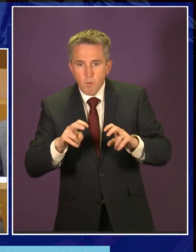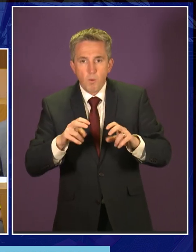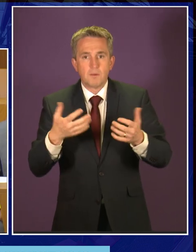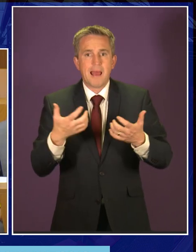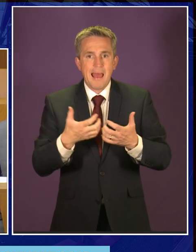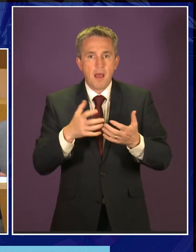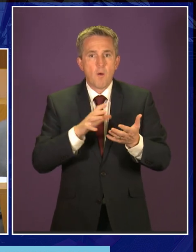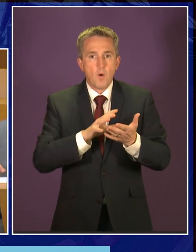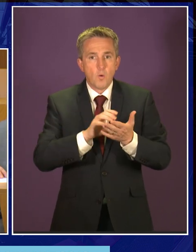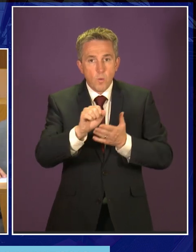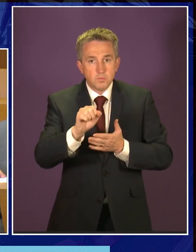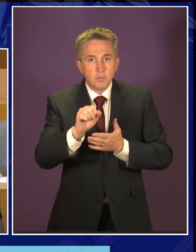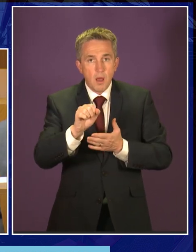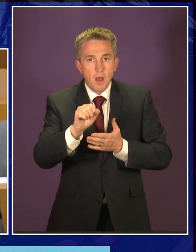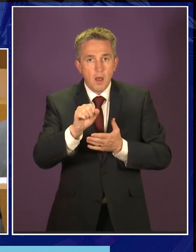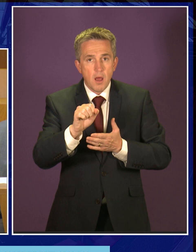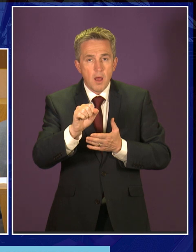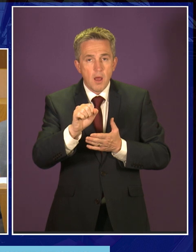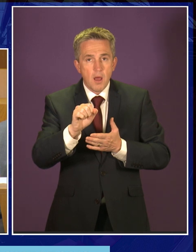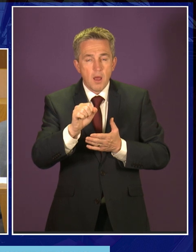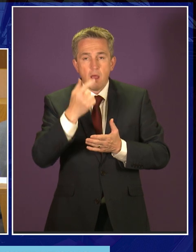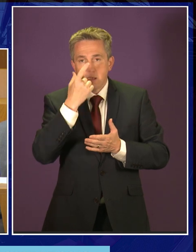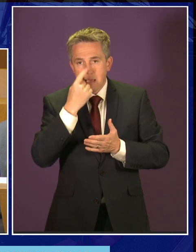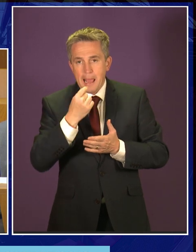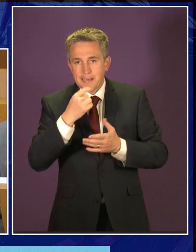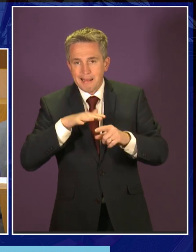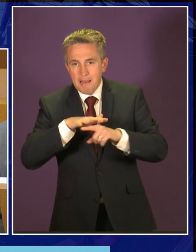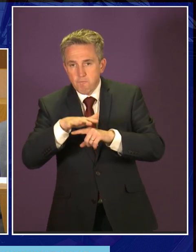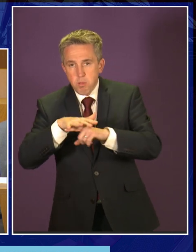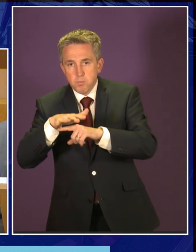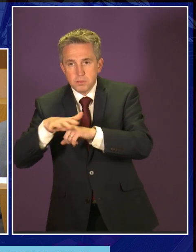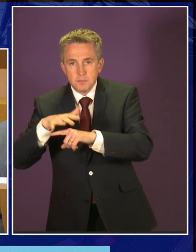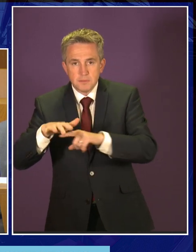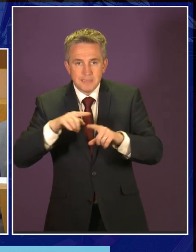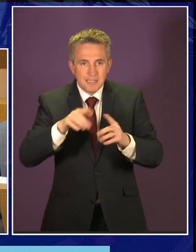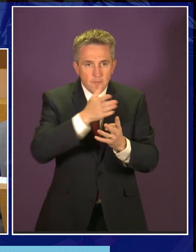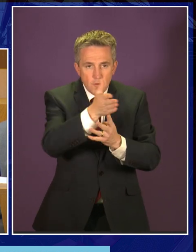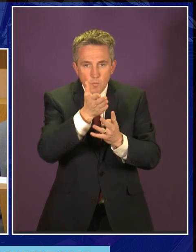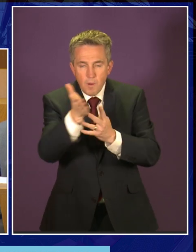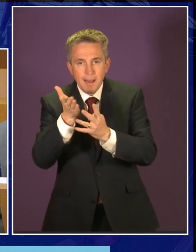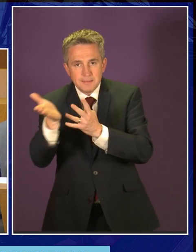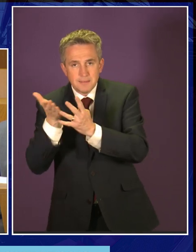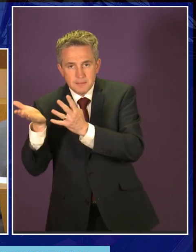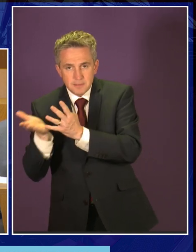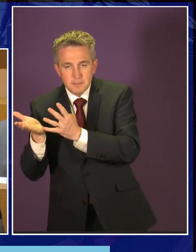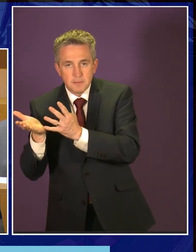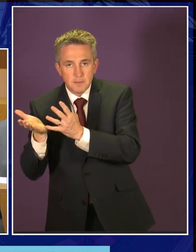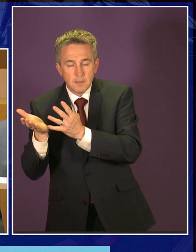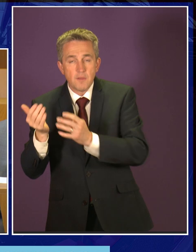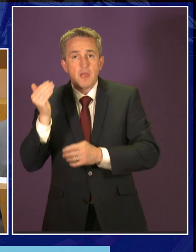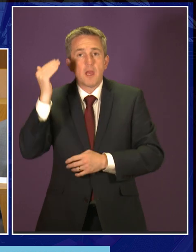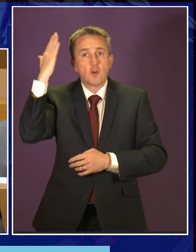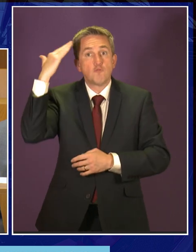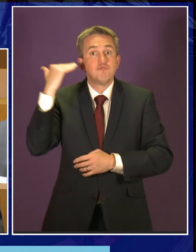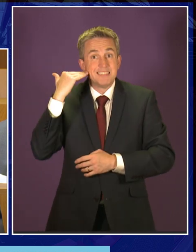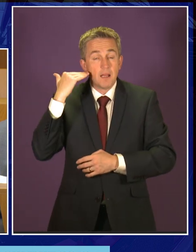as it move beyond the traditional and customary role it has played in the past. The Korean